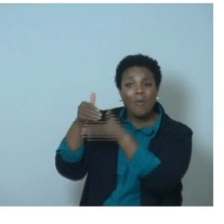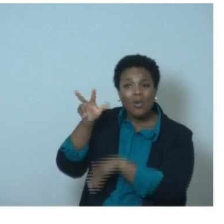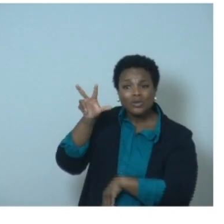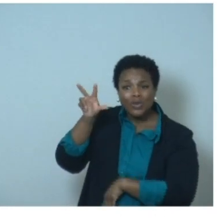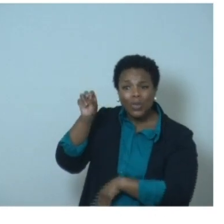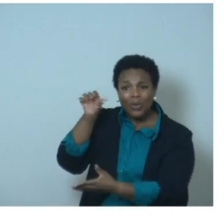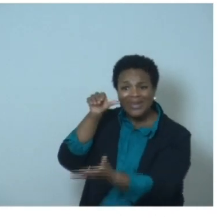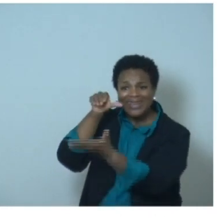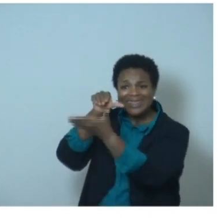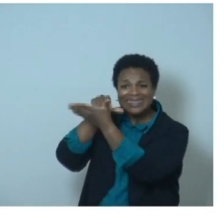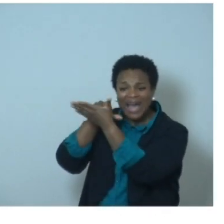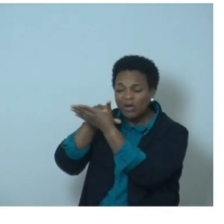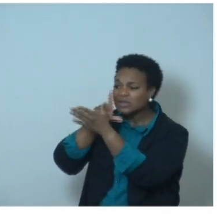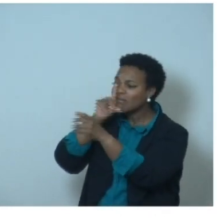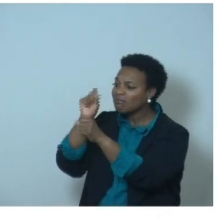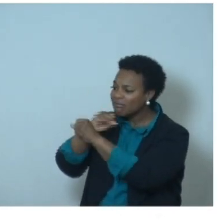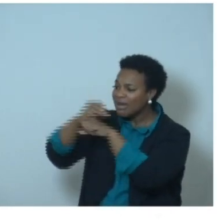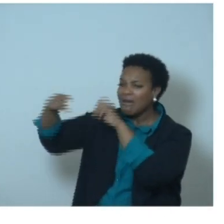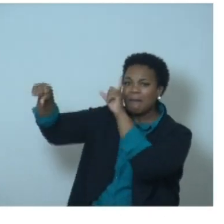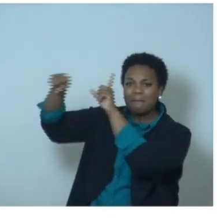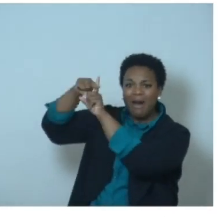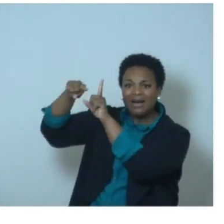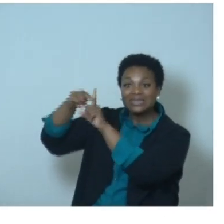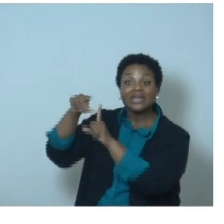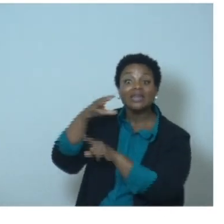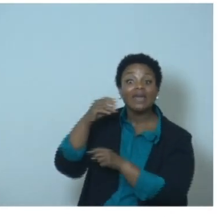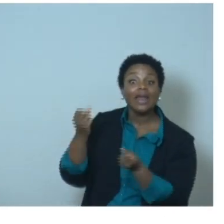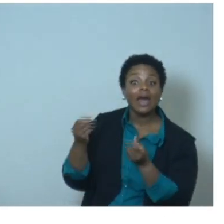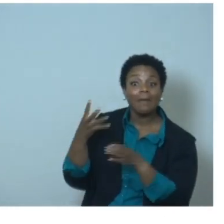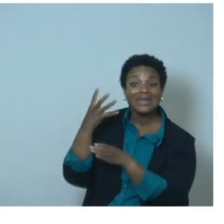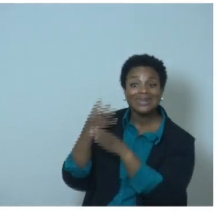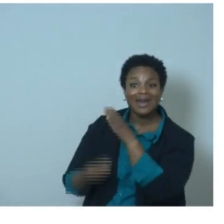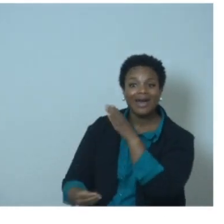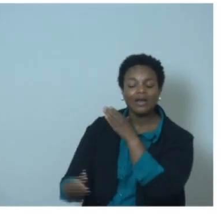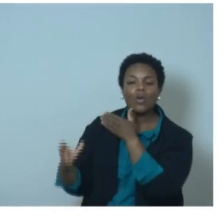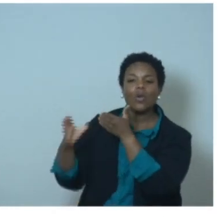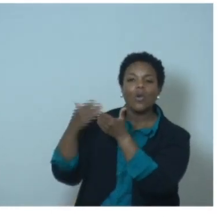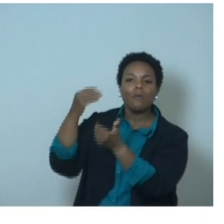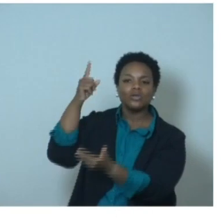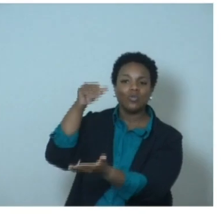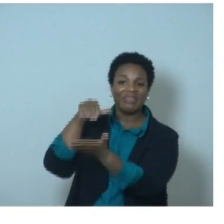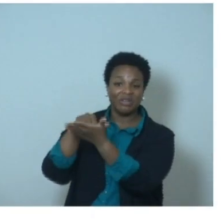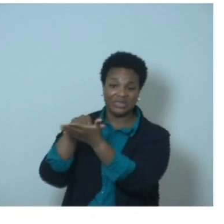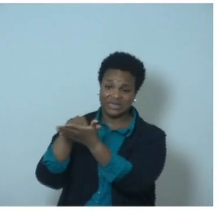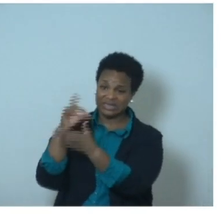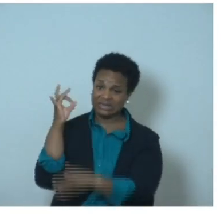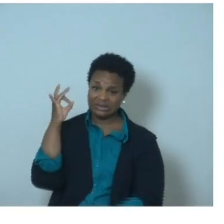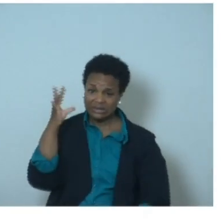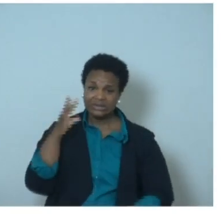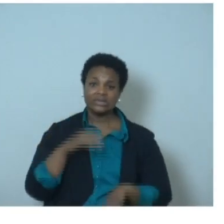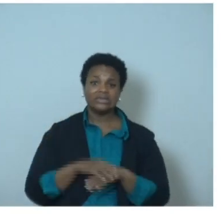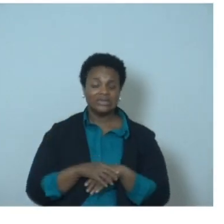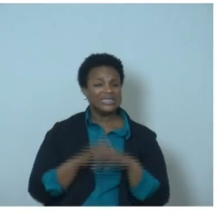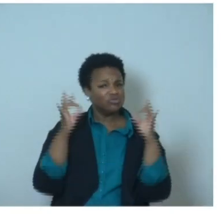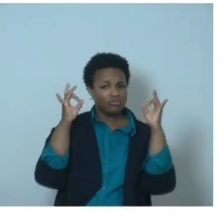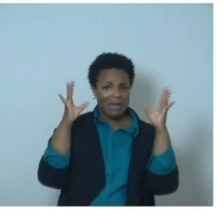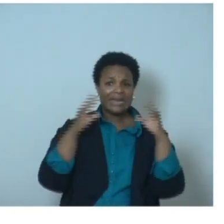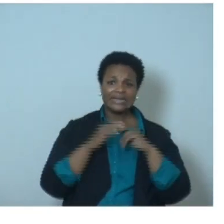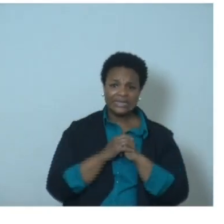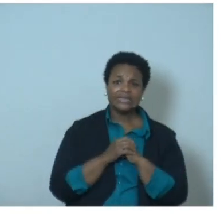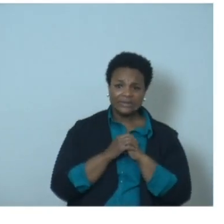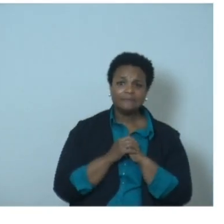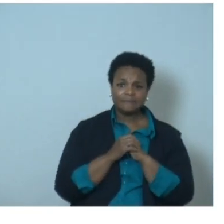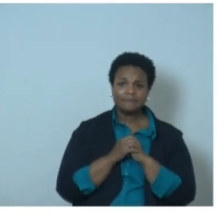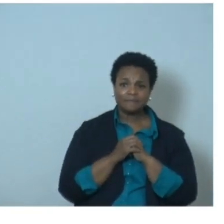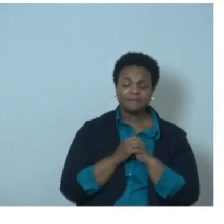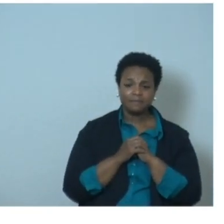and 1,000 deaths. So this evidence is dramatic. And it's